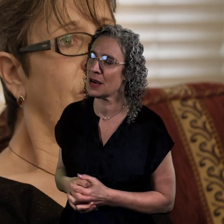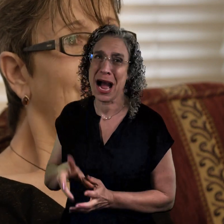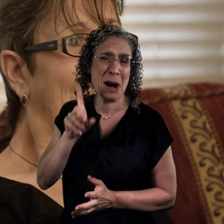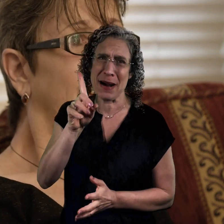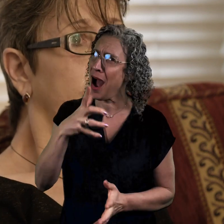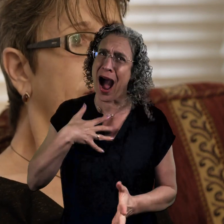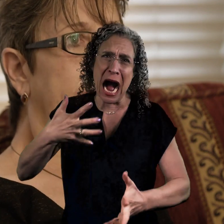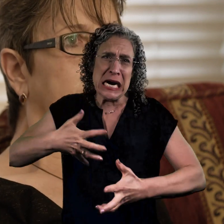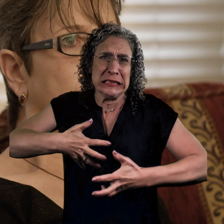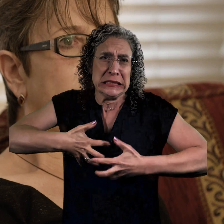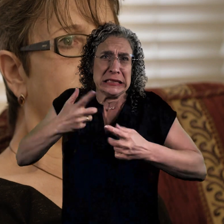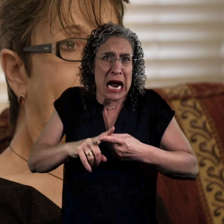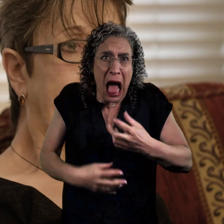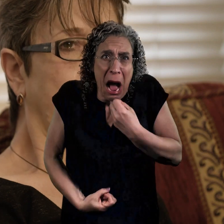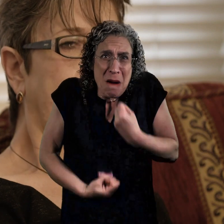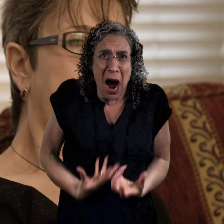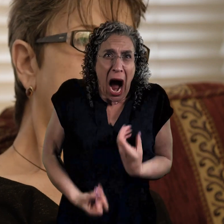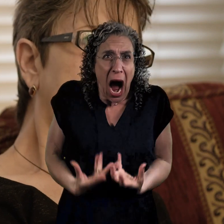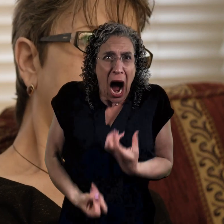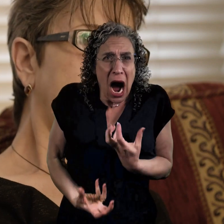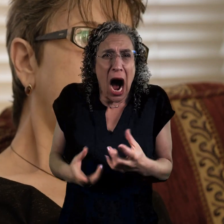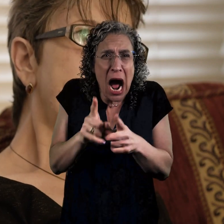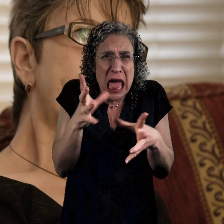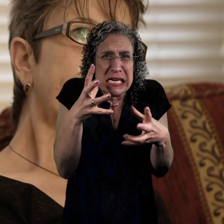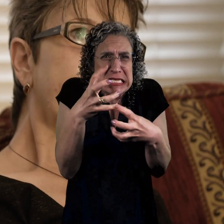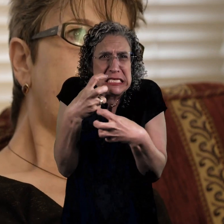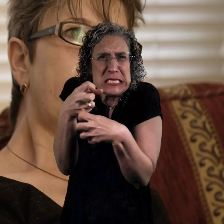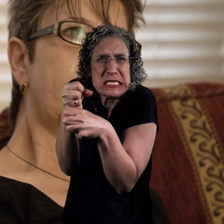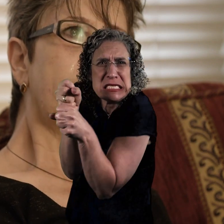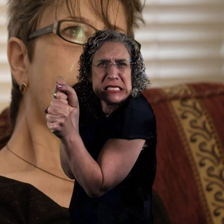What I was really doing was hanging on to the rage and the anger, and